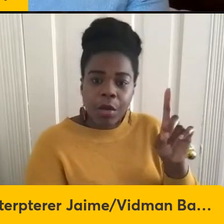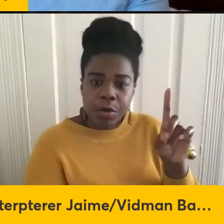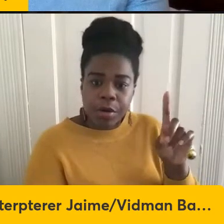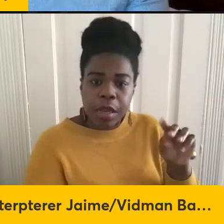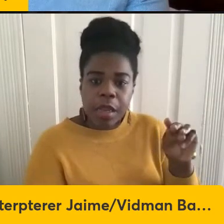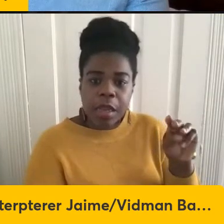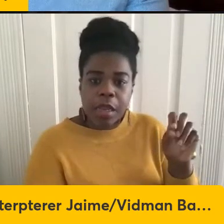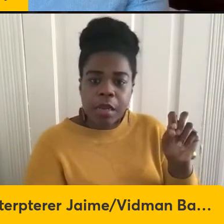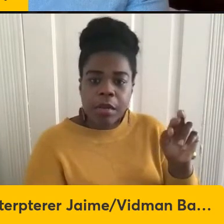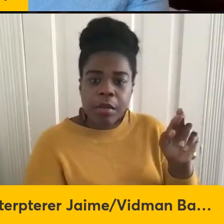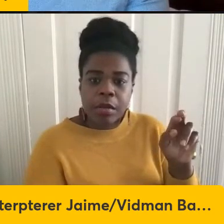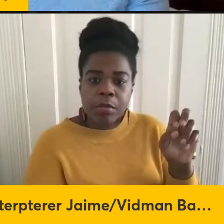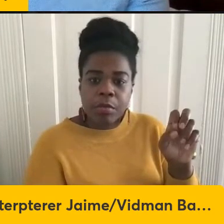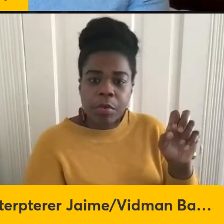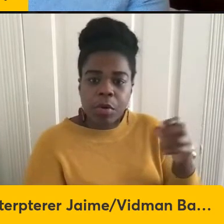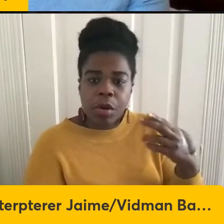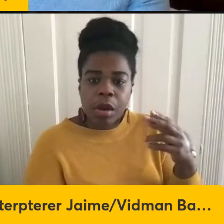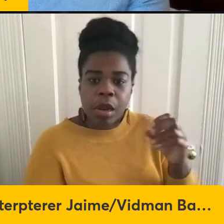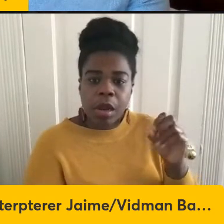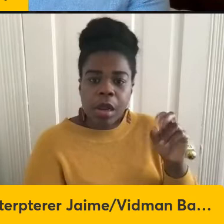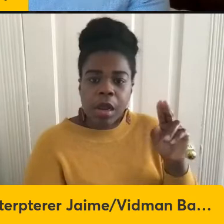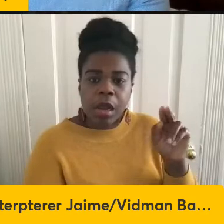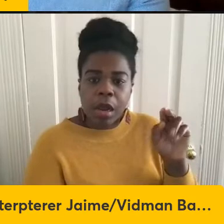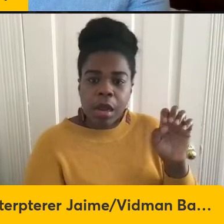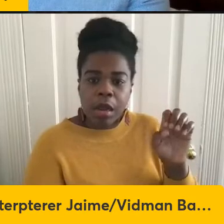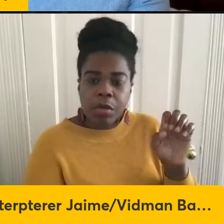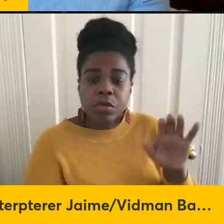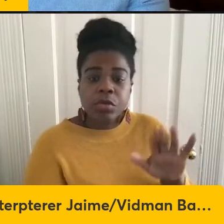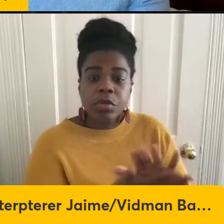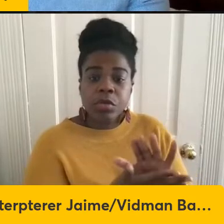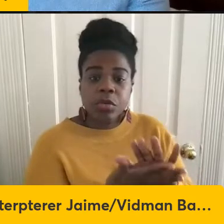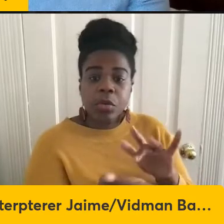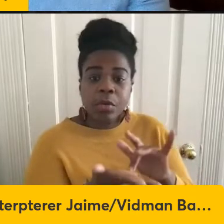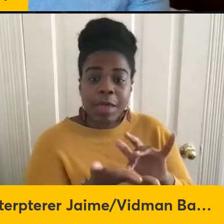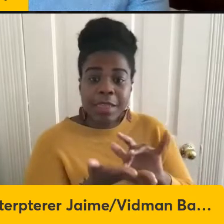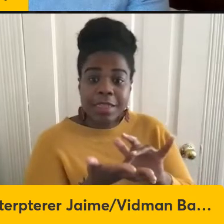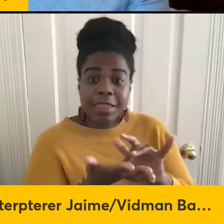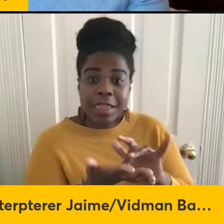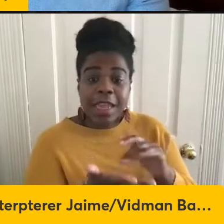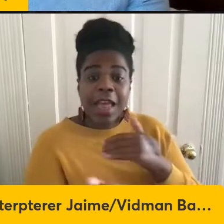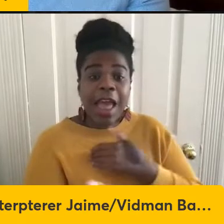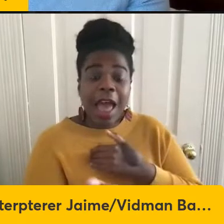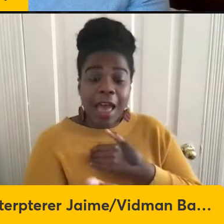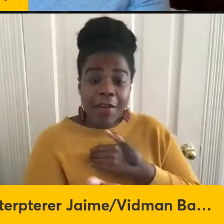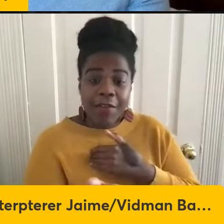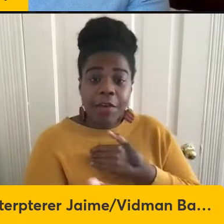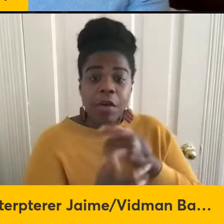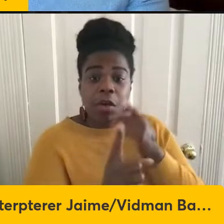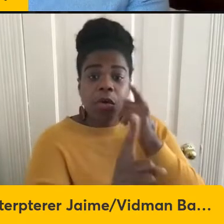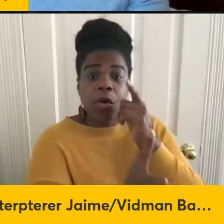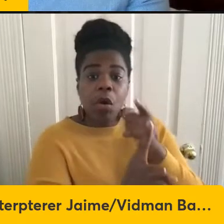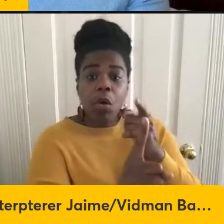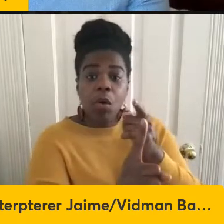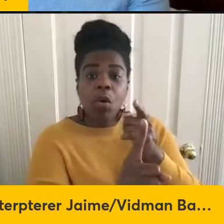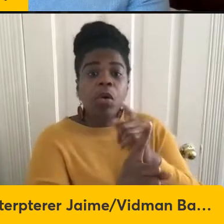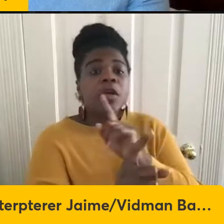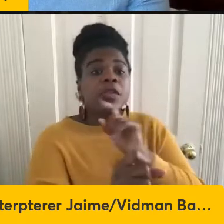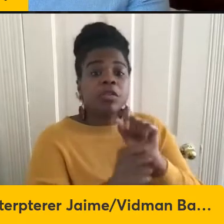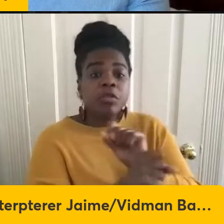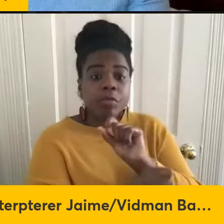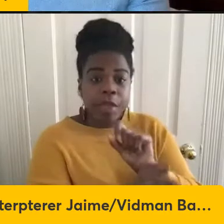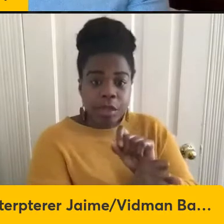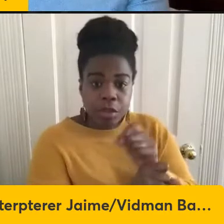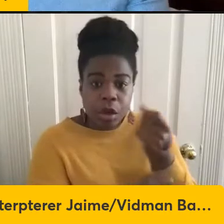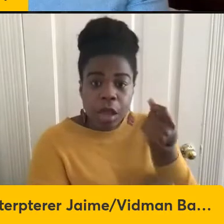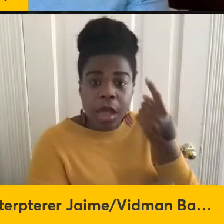of Medicine, I think one of their tenets is to make sure that understanding